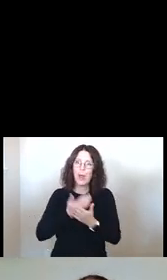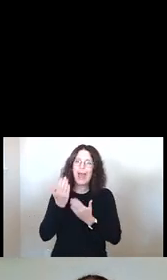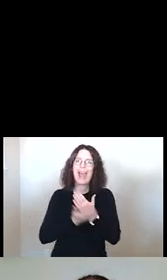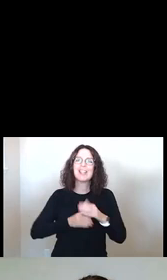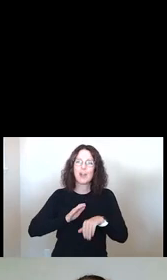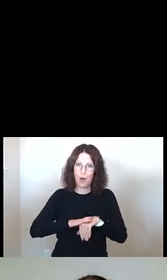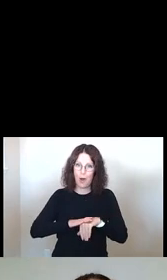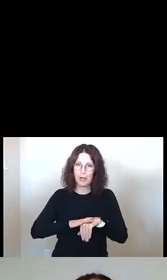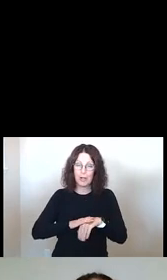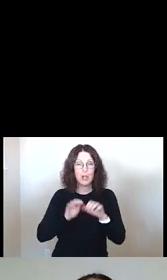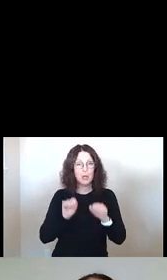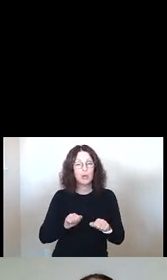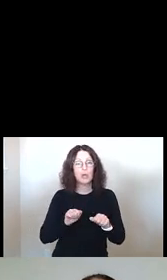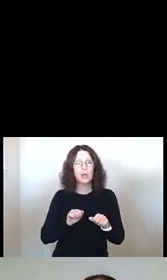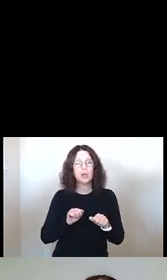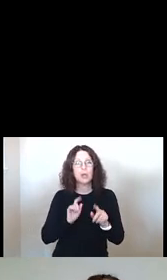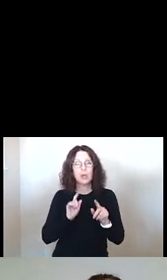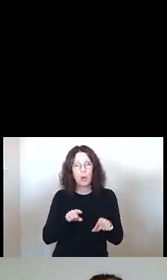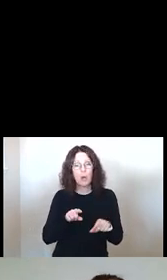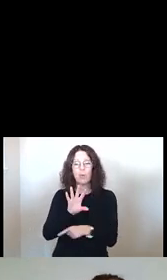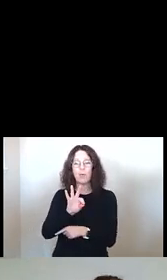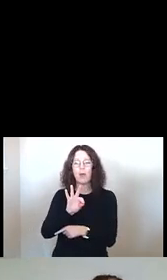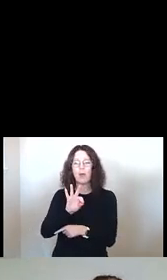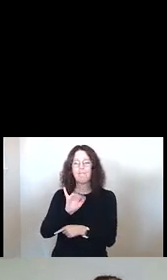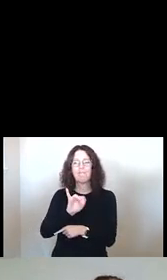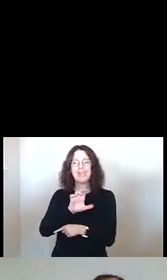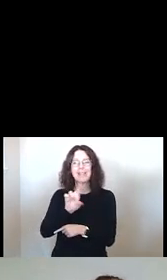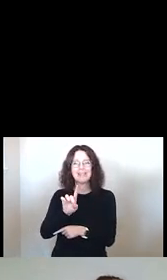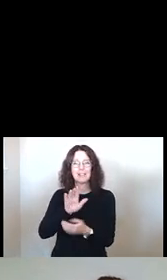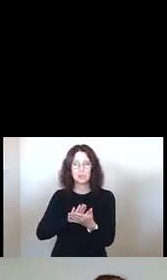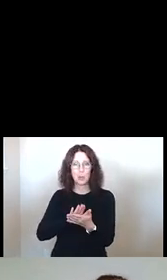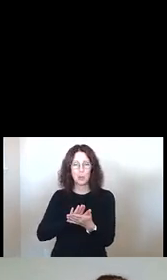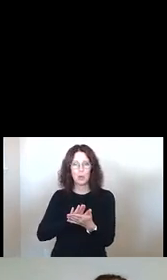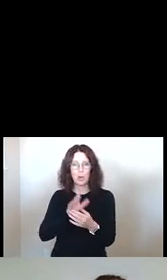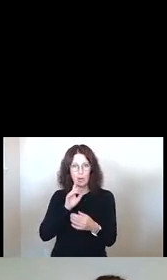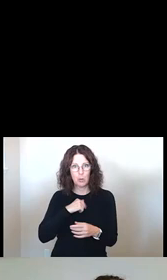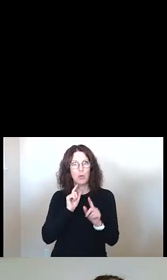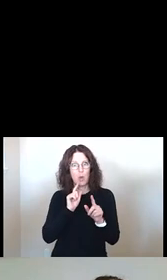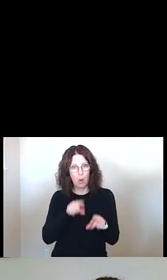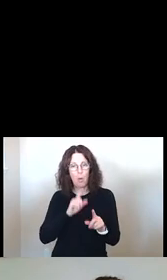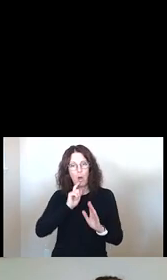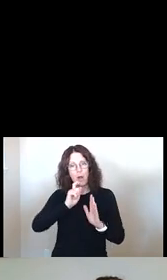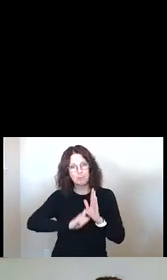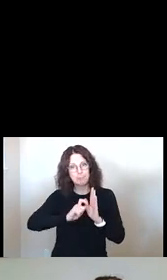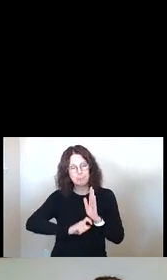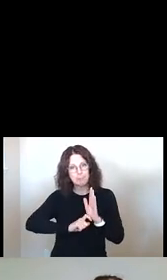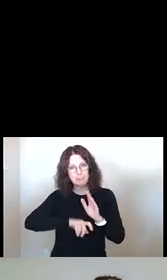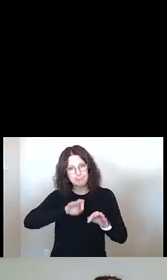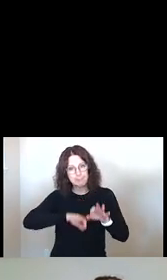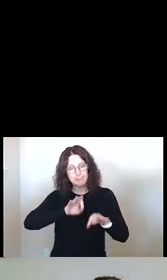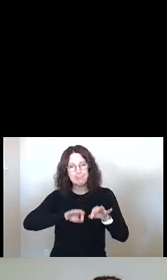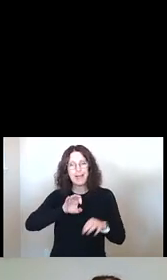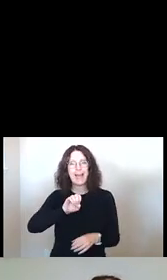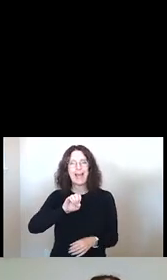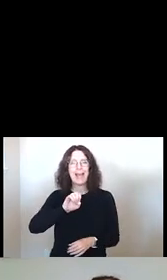with a field school where you actually go on an archaeological excavation. We also have a very active field group. I